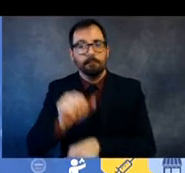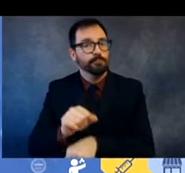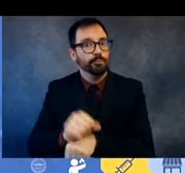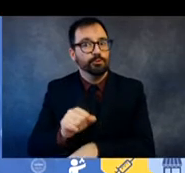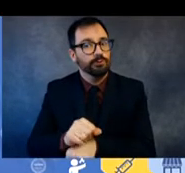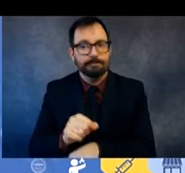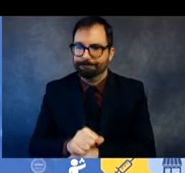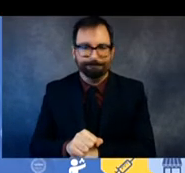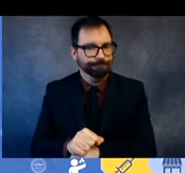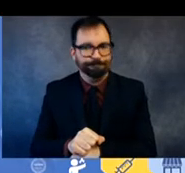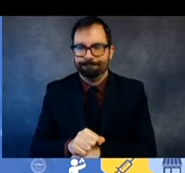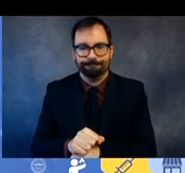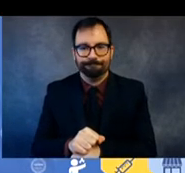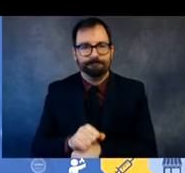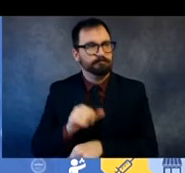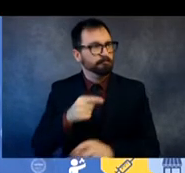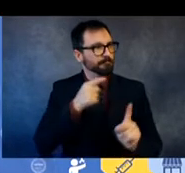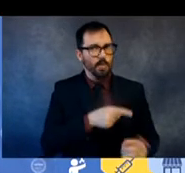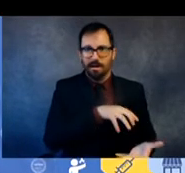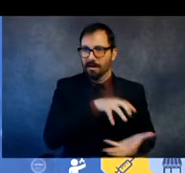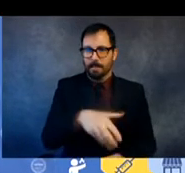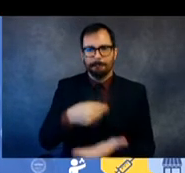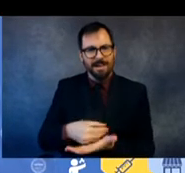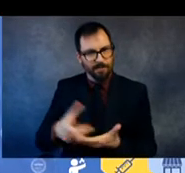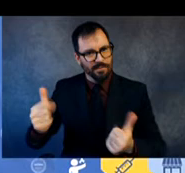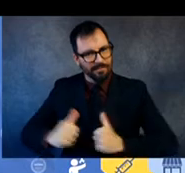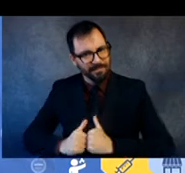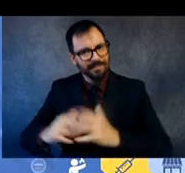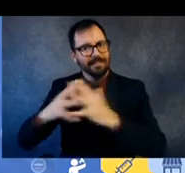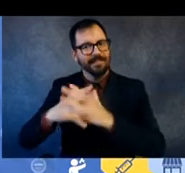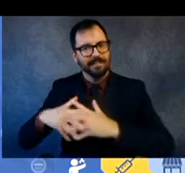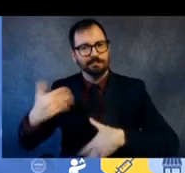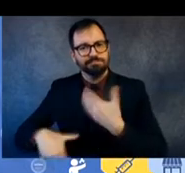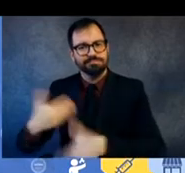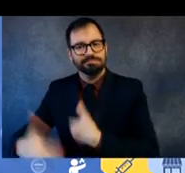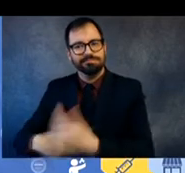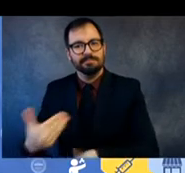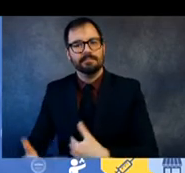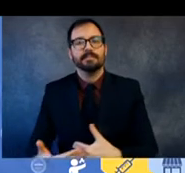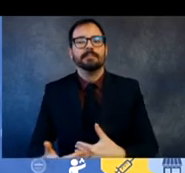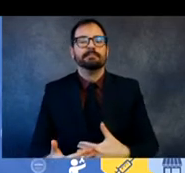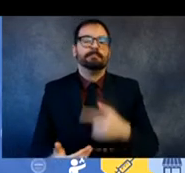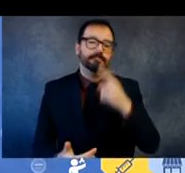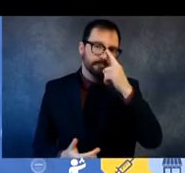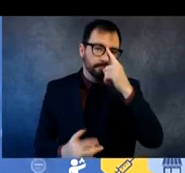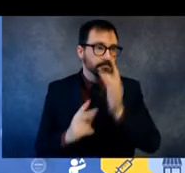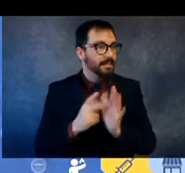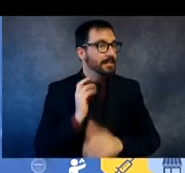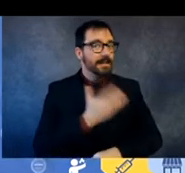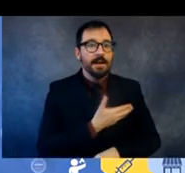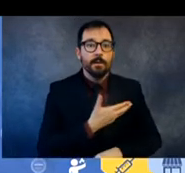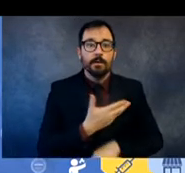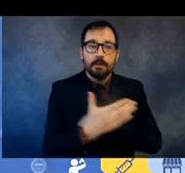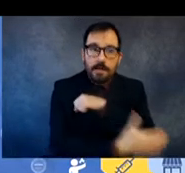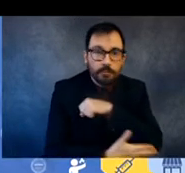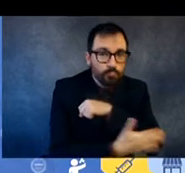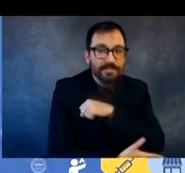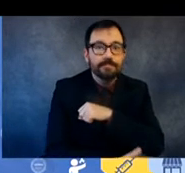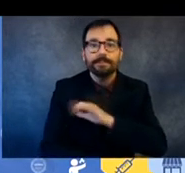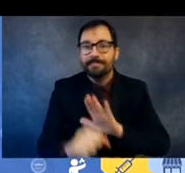idea here is to move the country and the state and our cities and towns back to a more